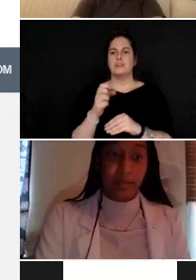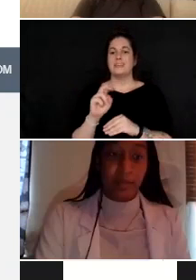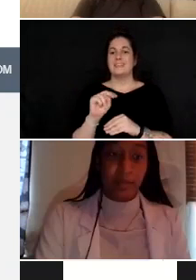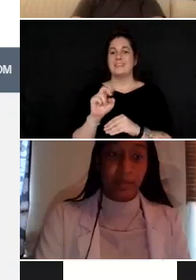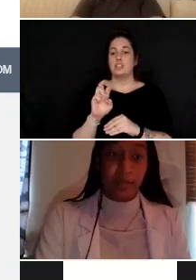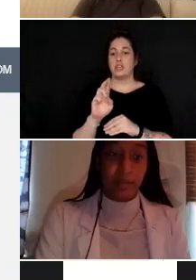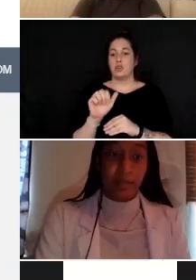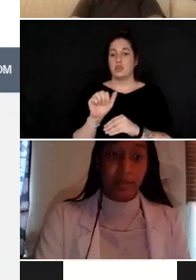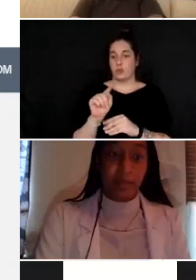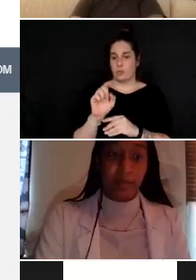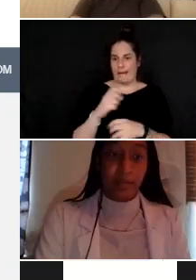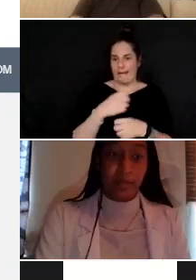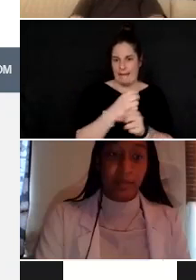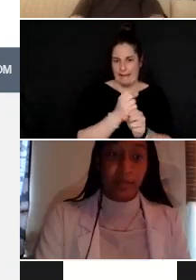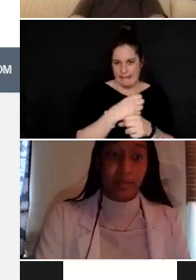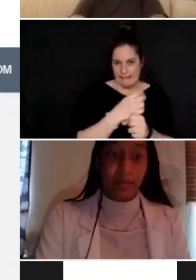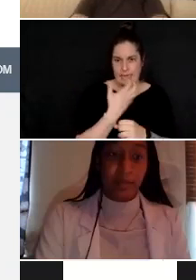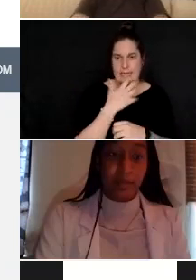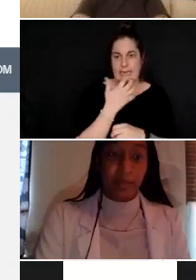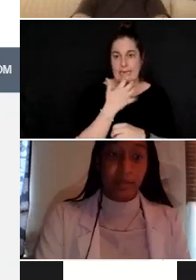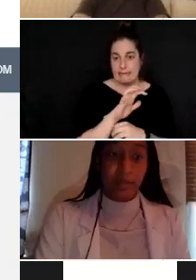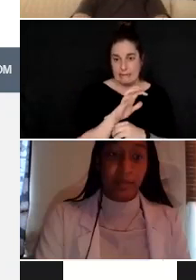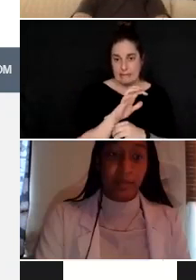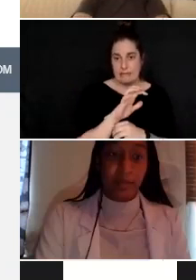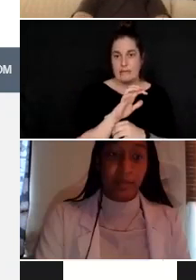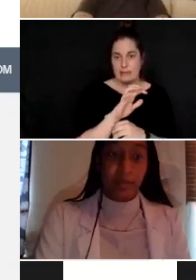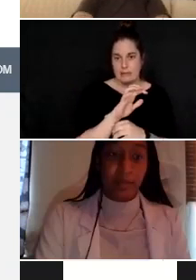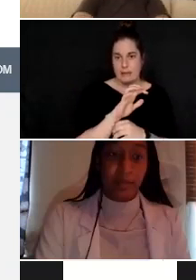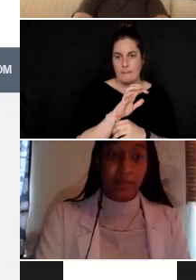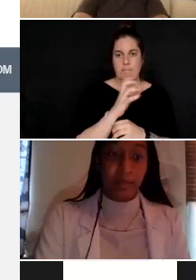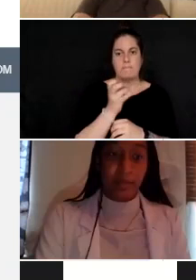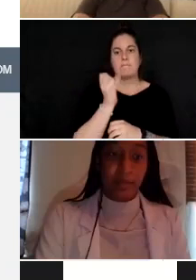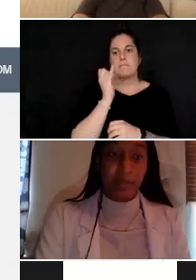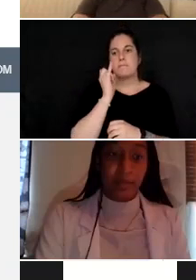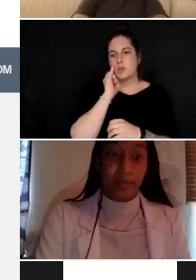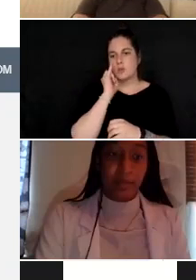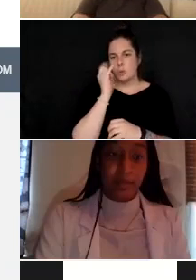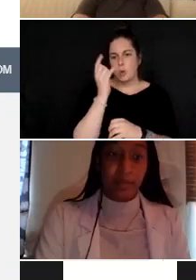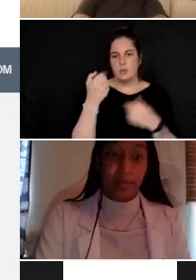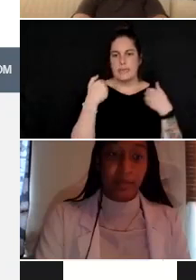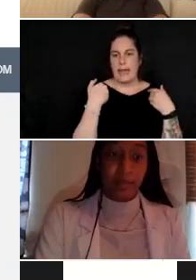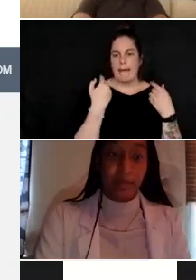Okay. And so for example, if you take something and